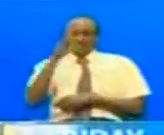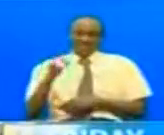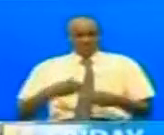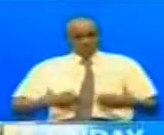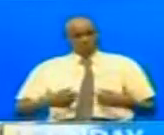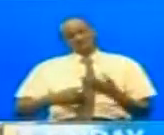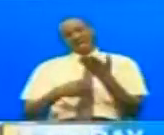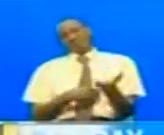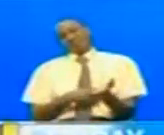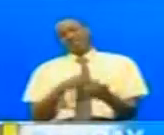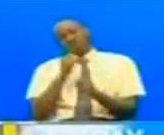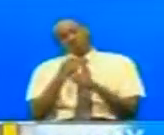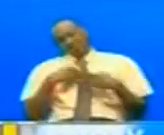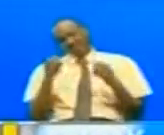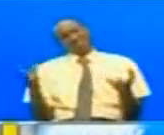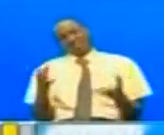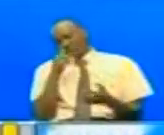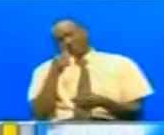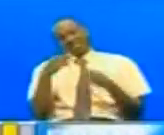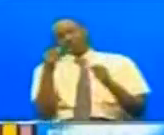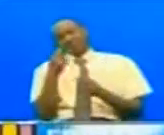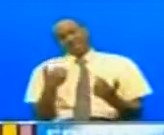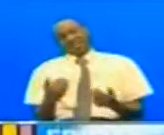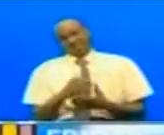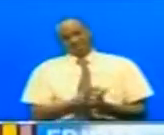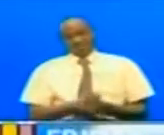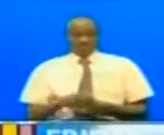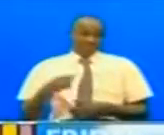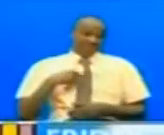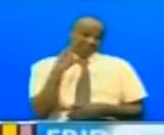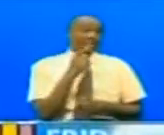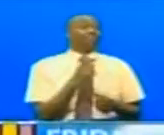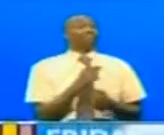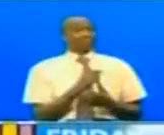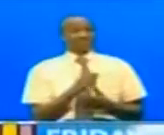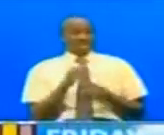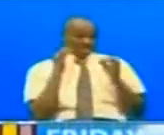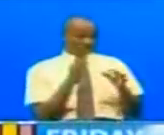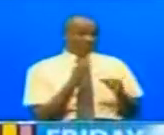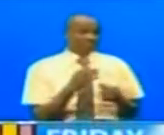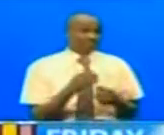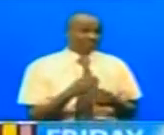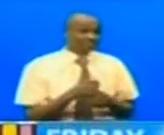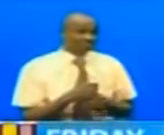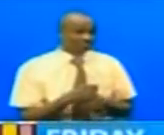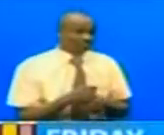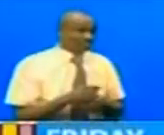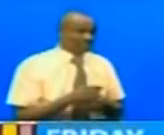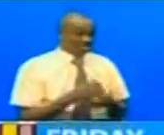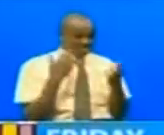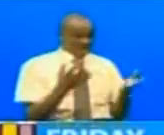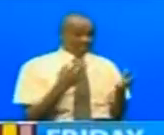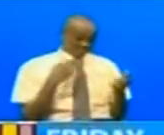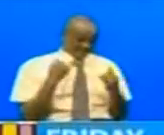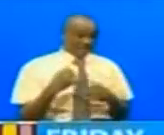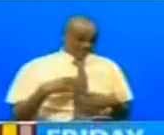people in Kenya are unemployed. Okay, I went through the list, but these young people who have been given a job, like the sports chairman